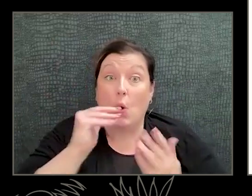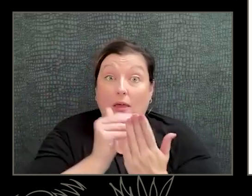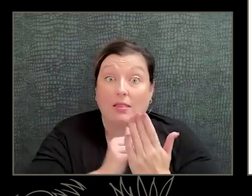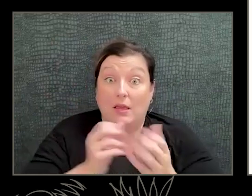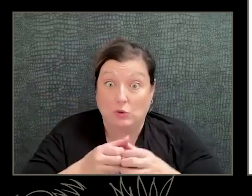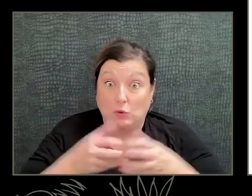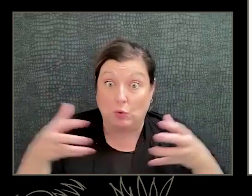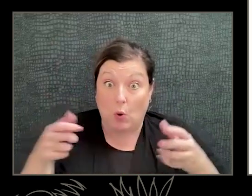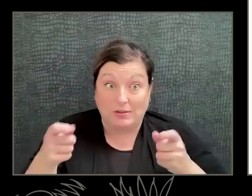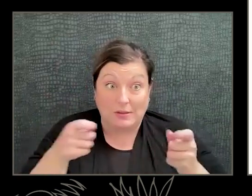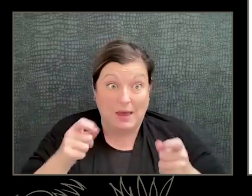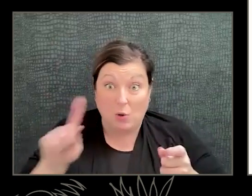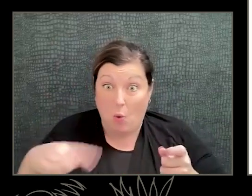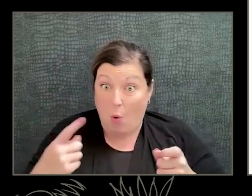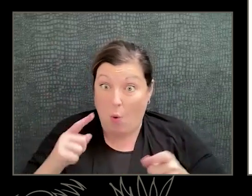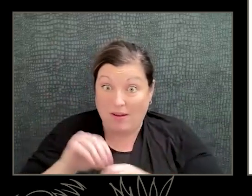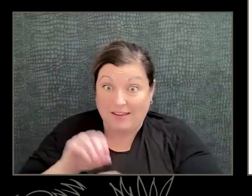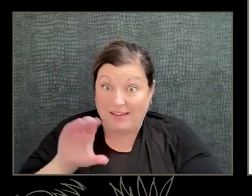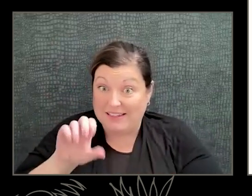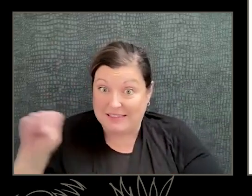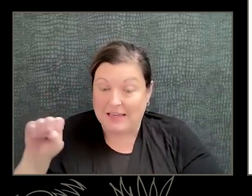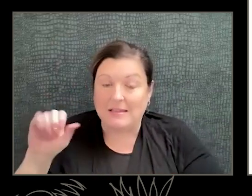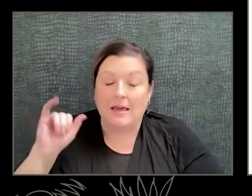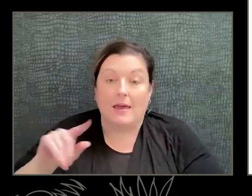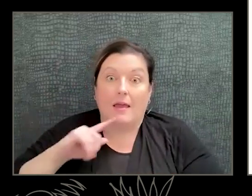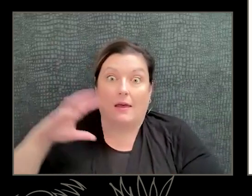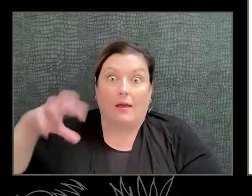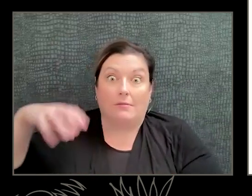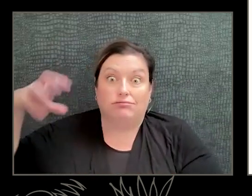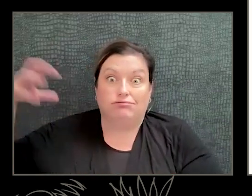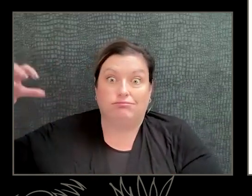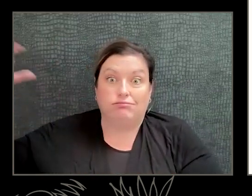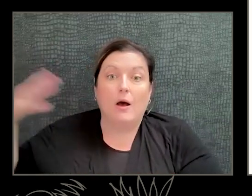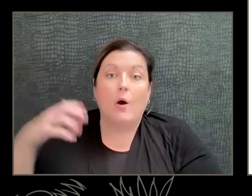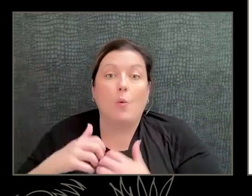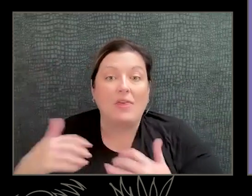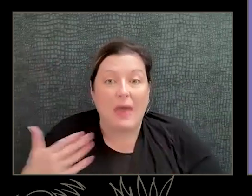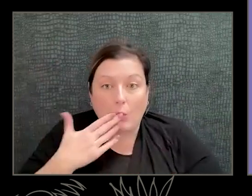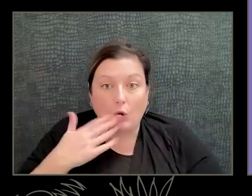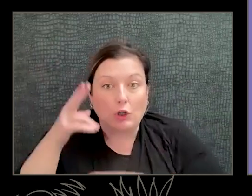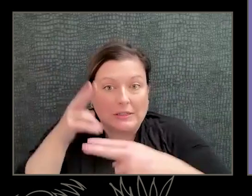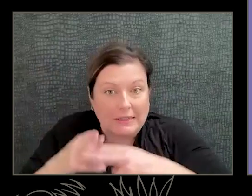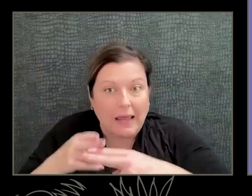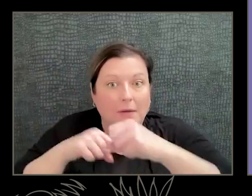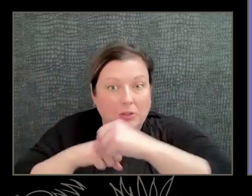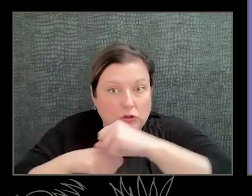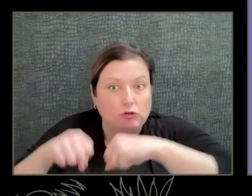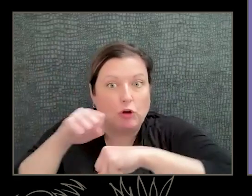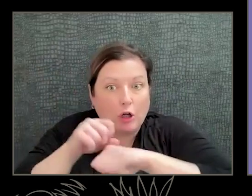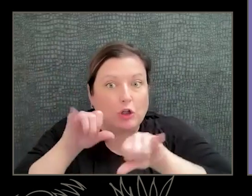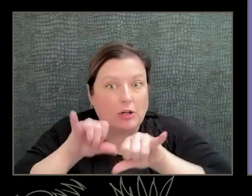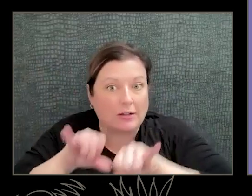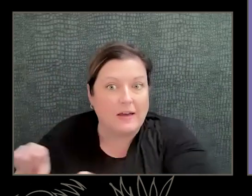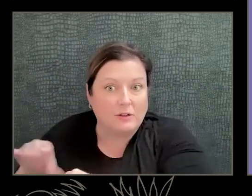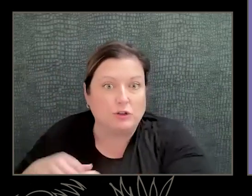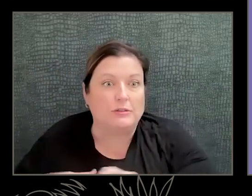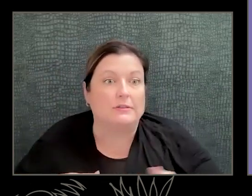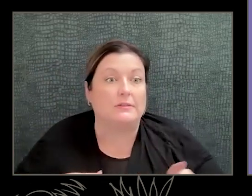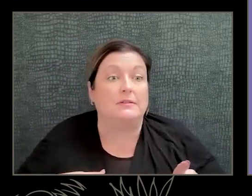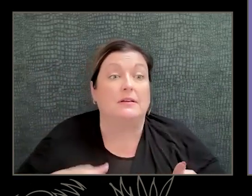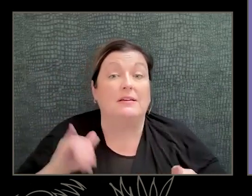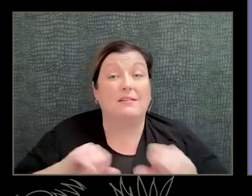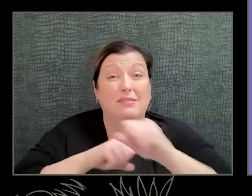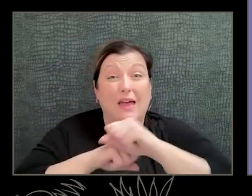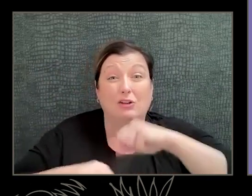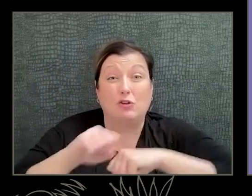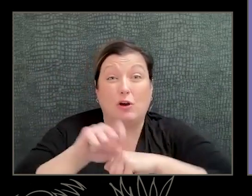these purely in CSS can get really unwieldy without good naming conventions and without good structure. And that structure is going to